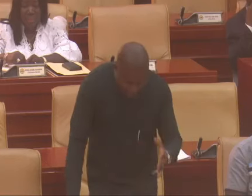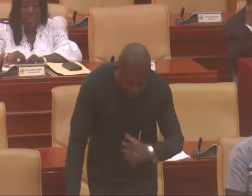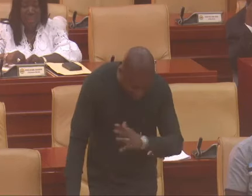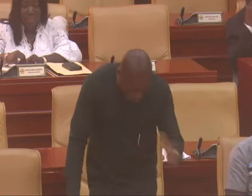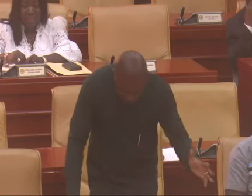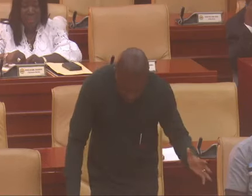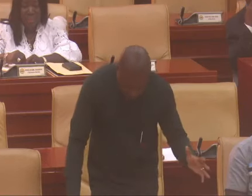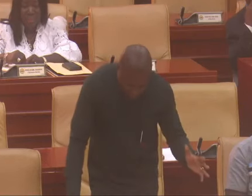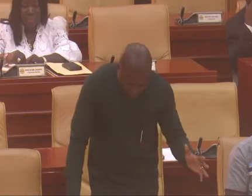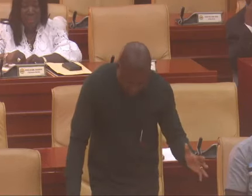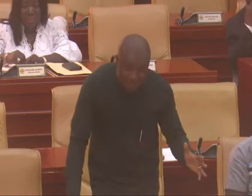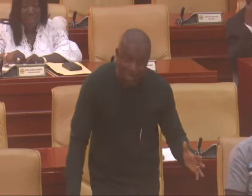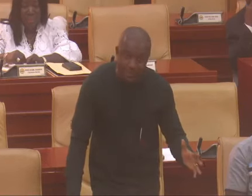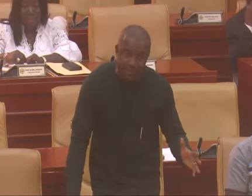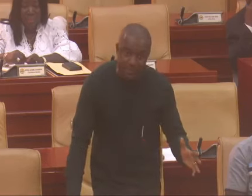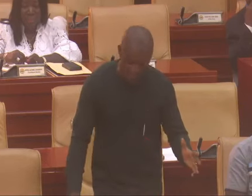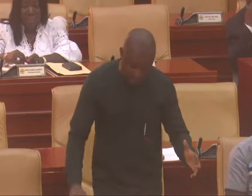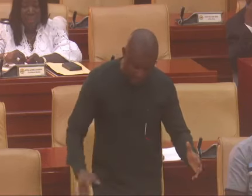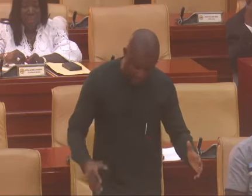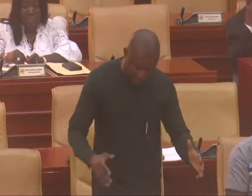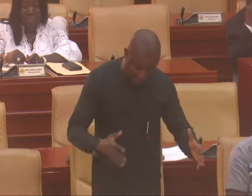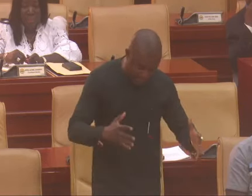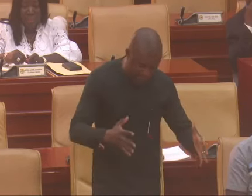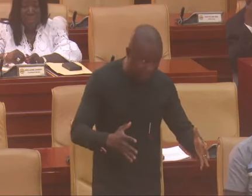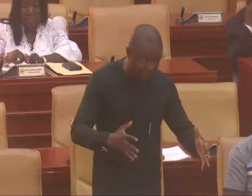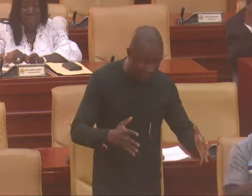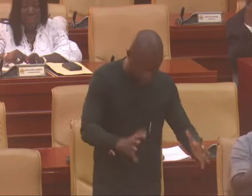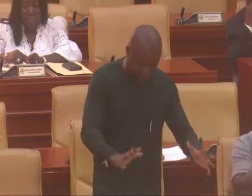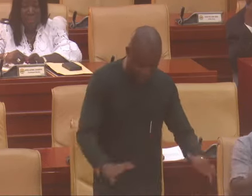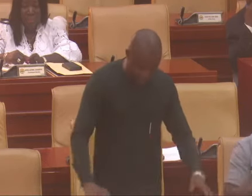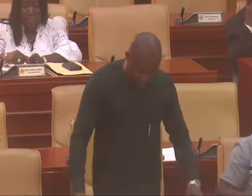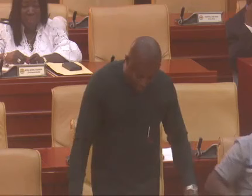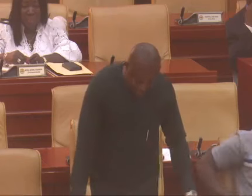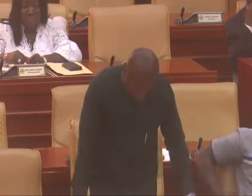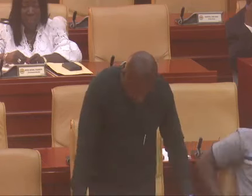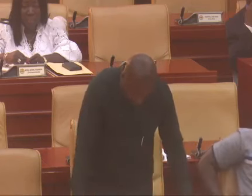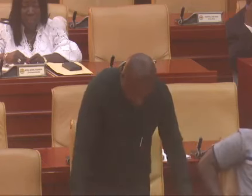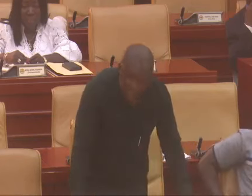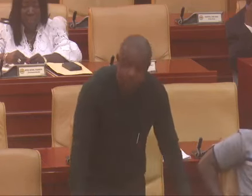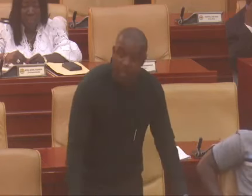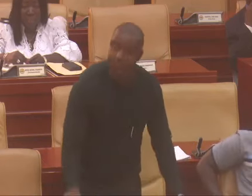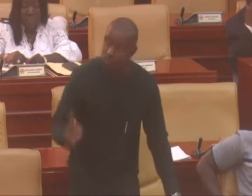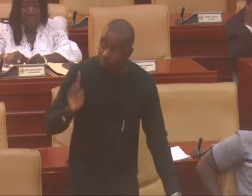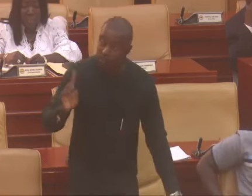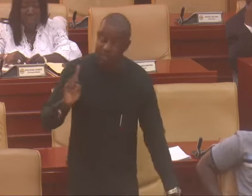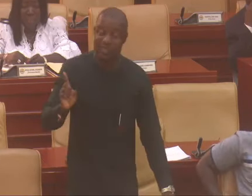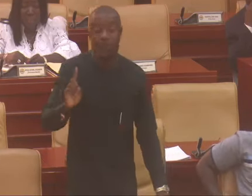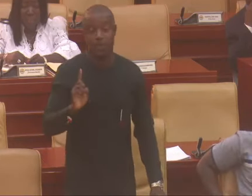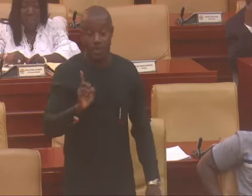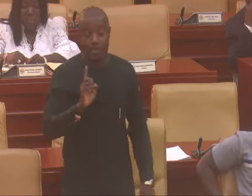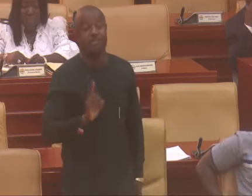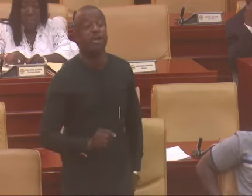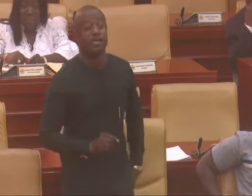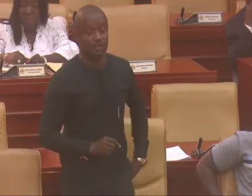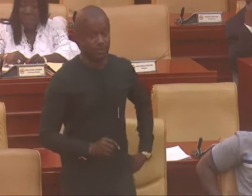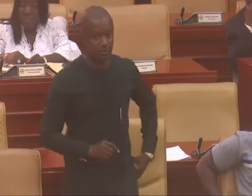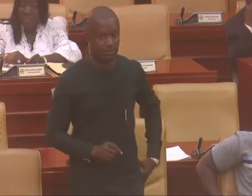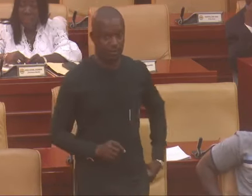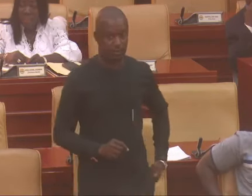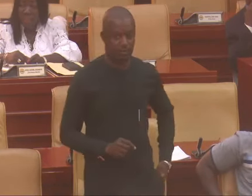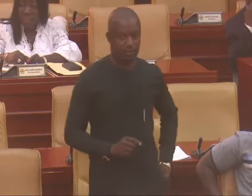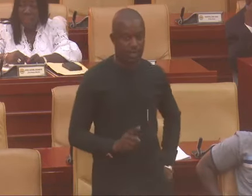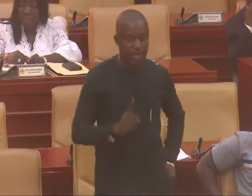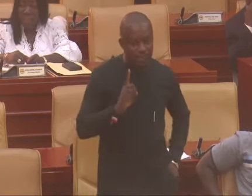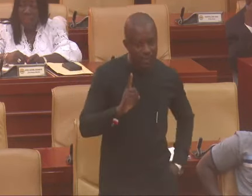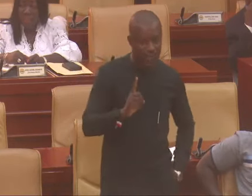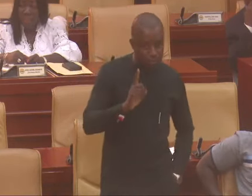there's mismanagement and there is misalignment. Mr. Speaker, there's something is happening in this budget